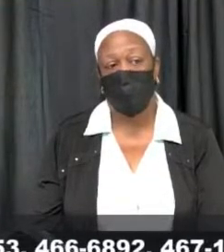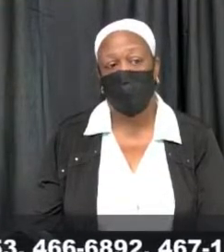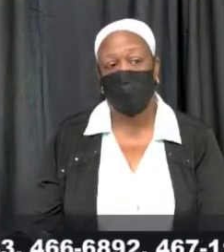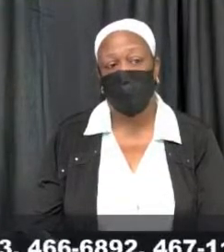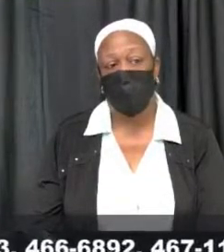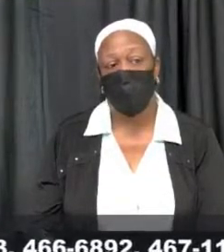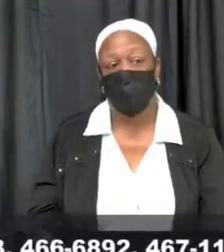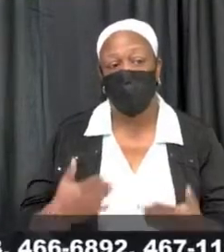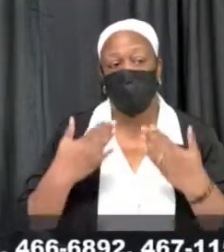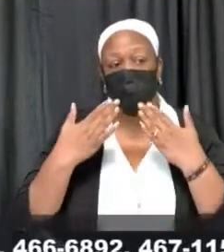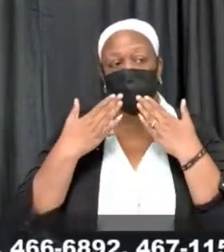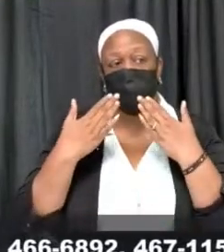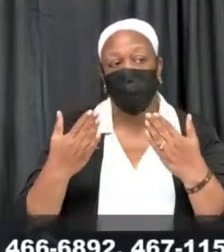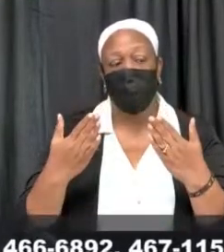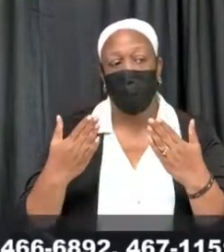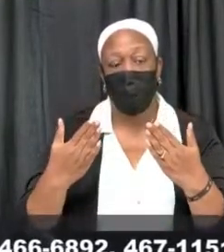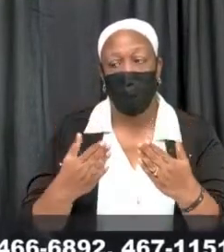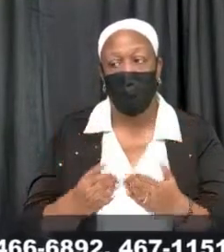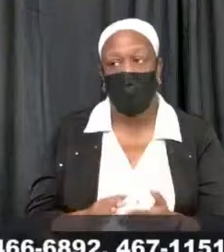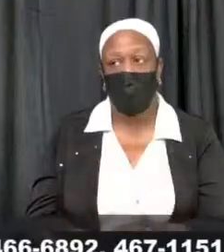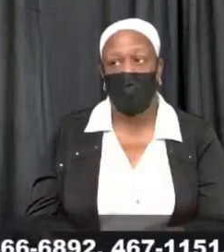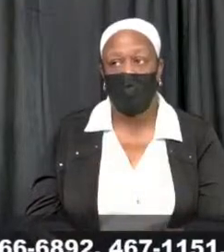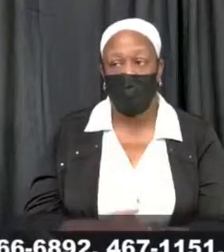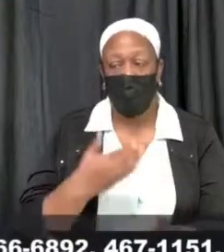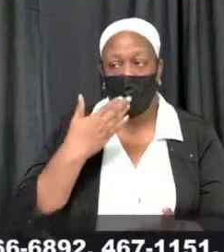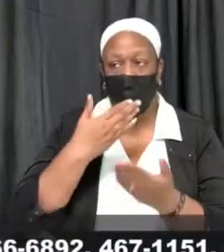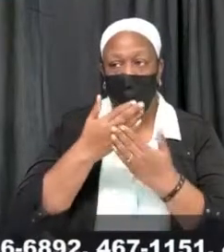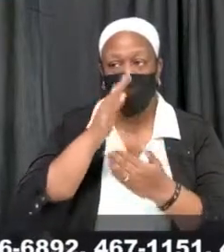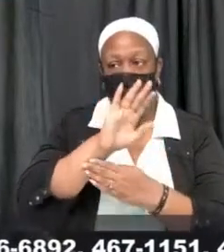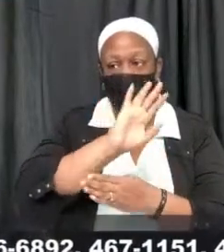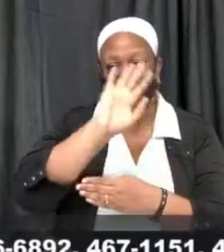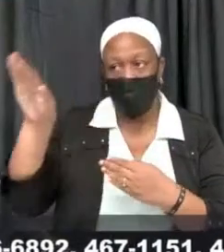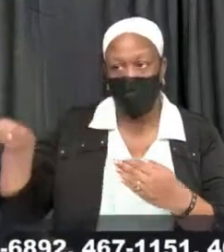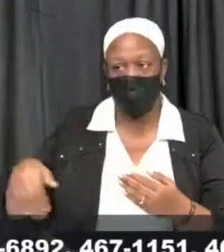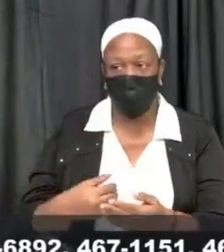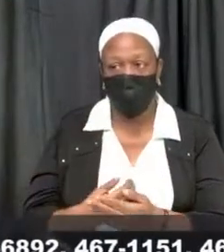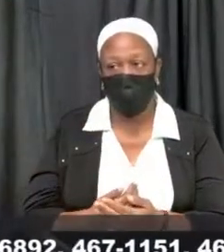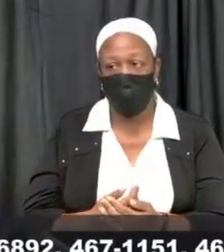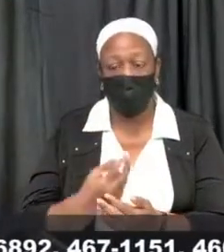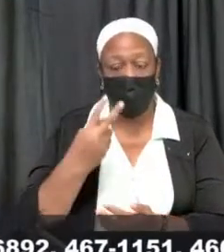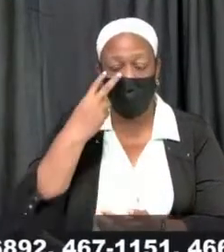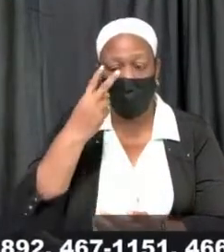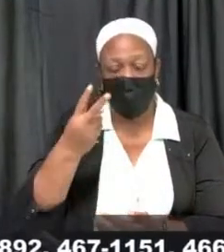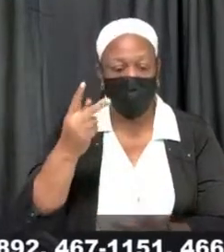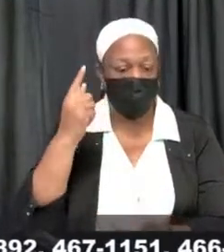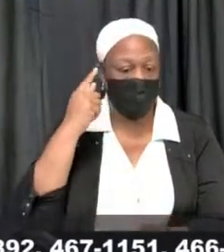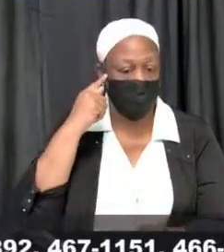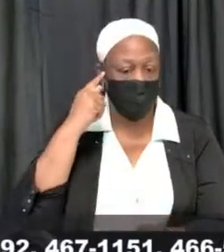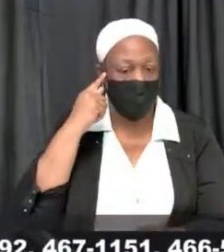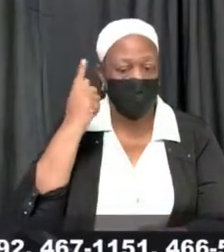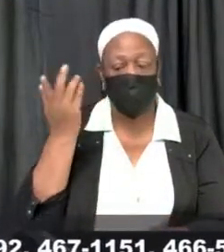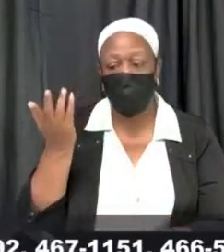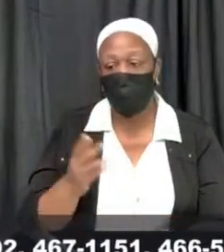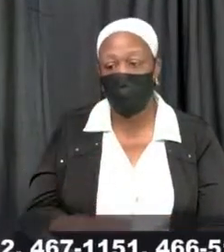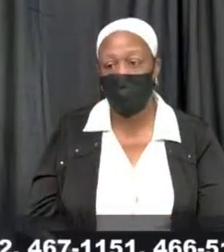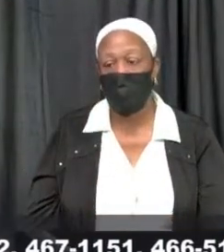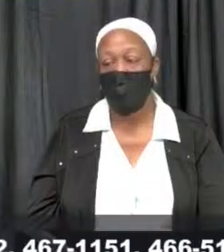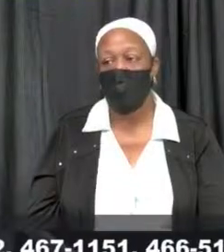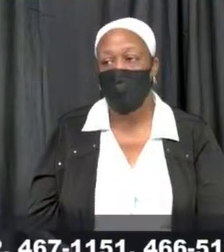Thank you, Mr. Williams, and a pleasant good afternoon to all who are tuned in by whatever